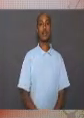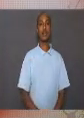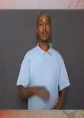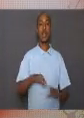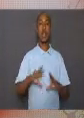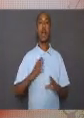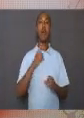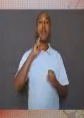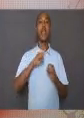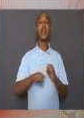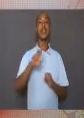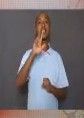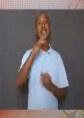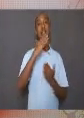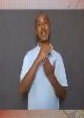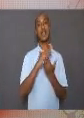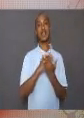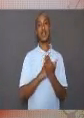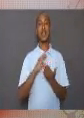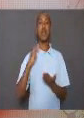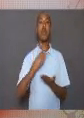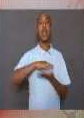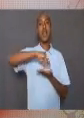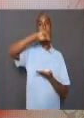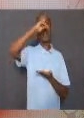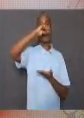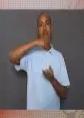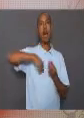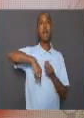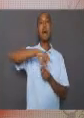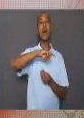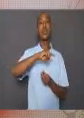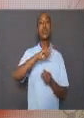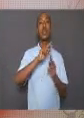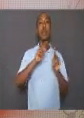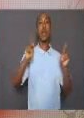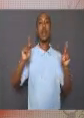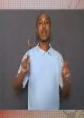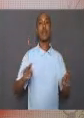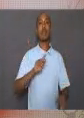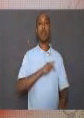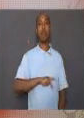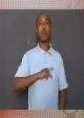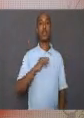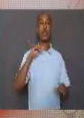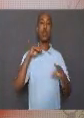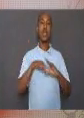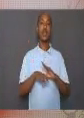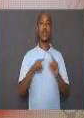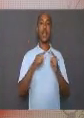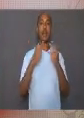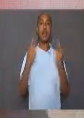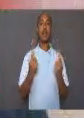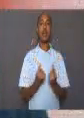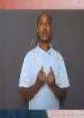our last 3 lessons, we learned about the periodic properties within a group.